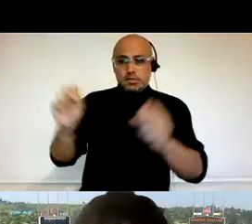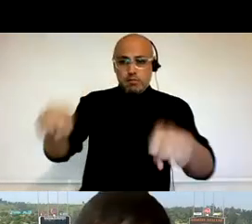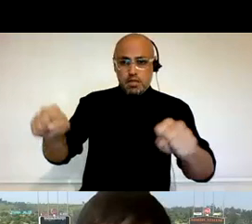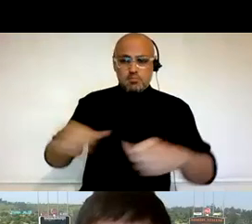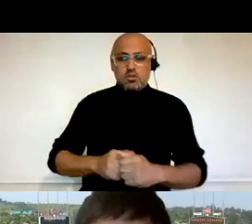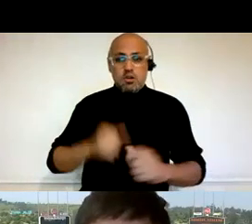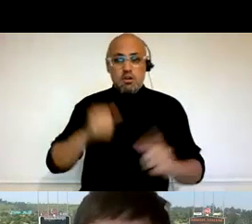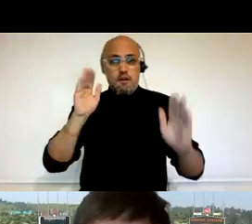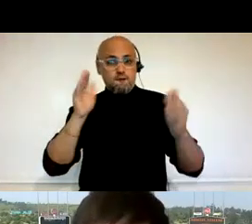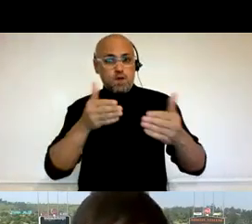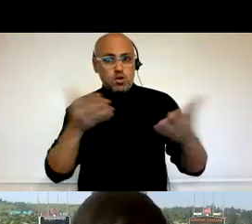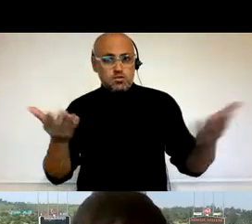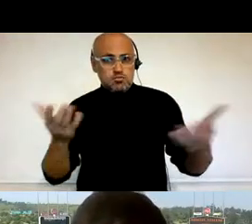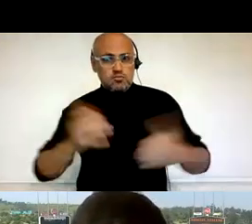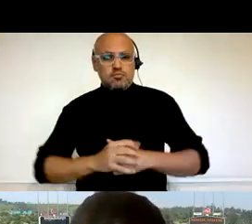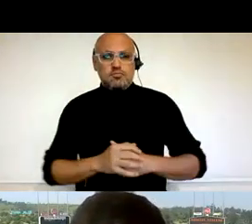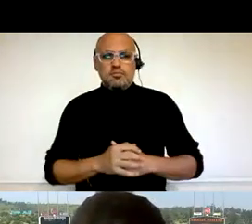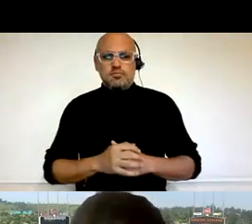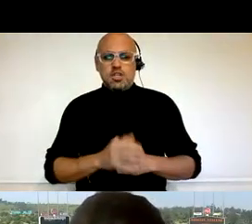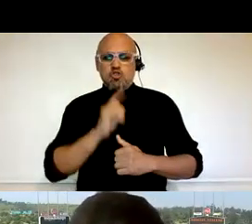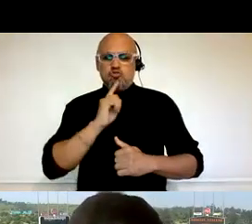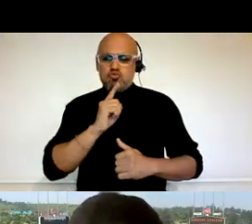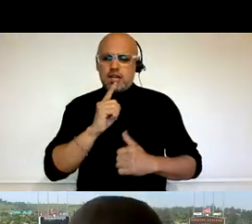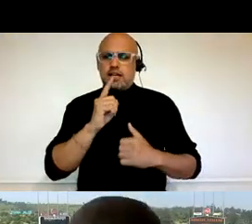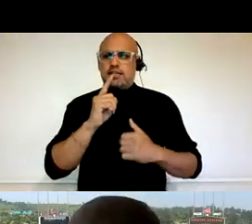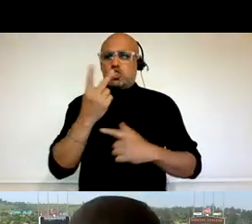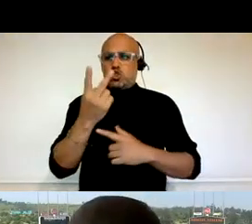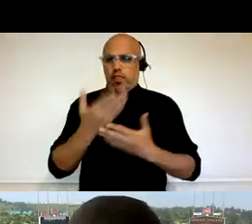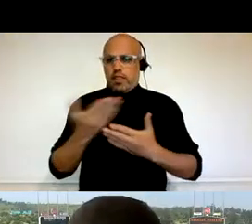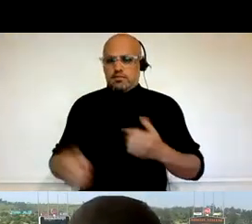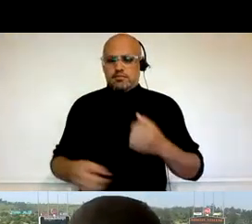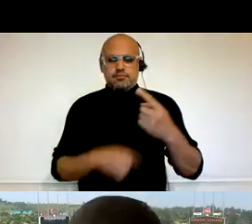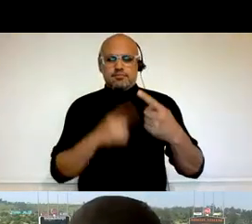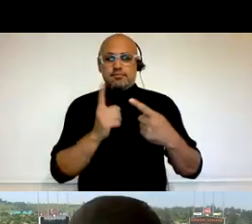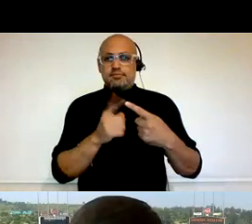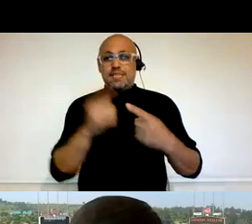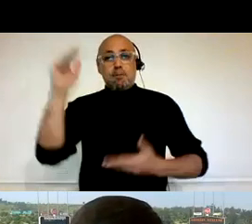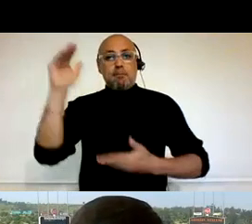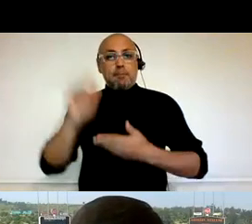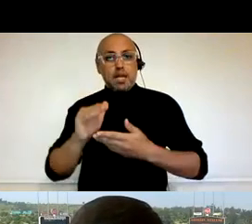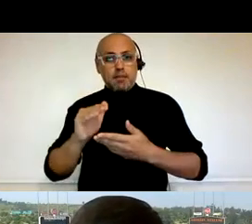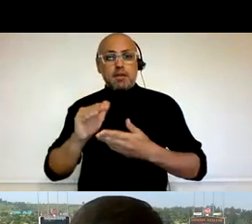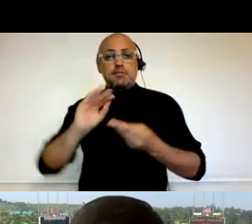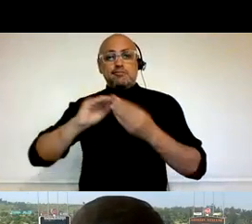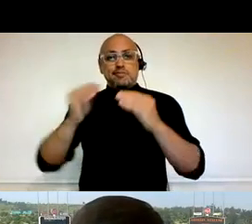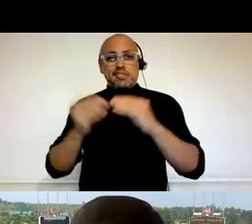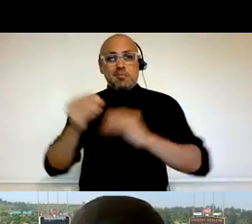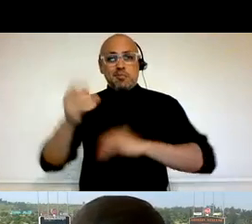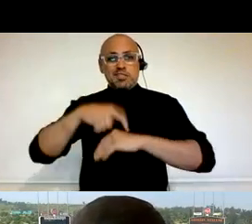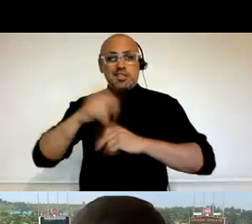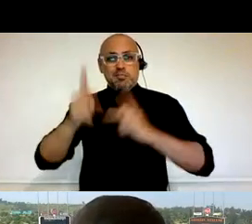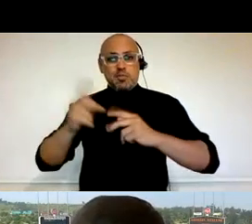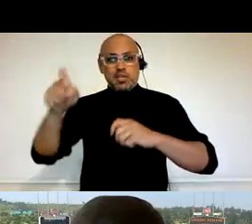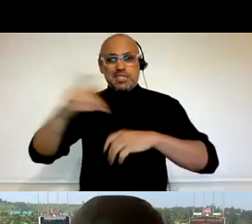focus area is really going to be on two things. Let's minimize the number of times people have to